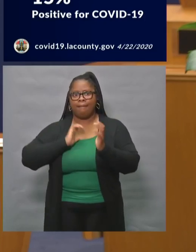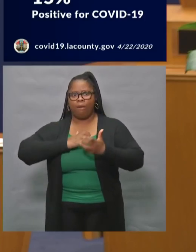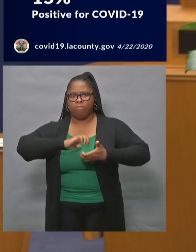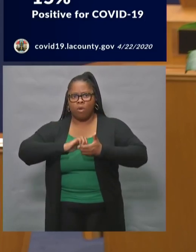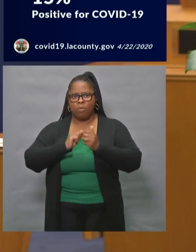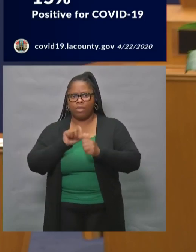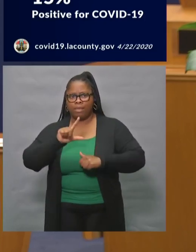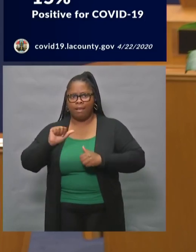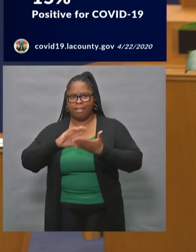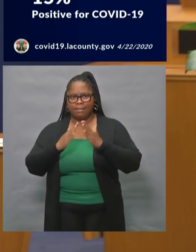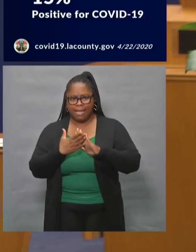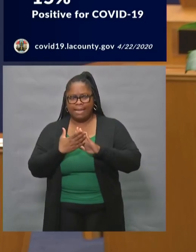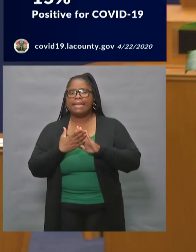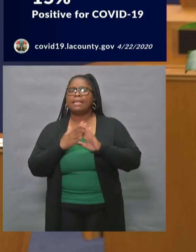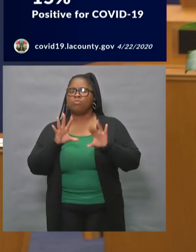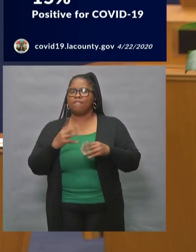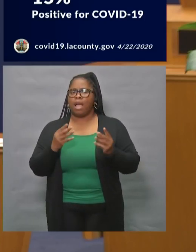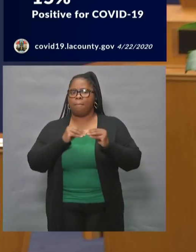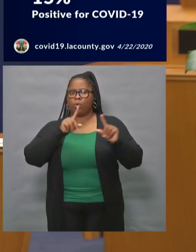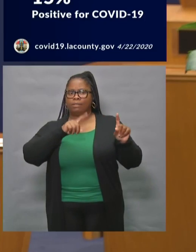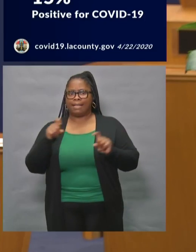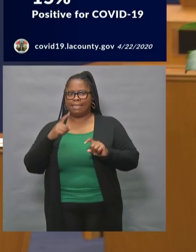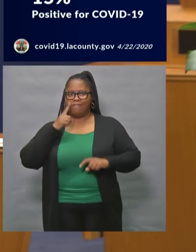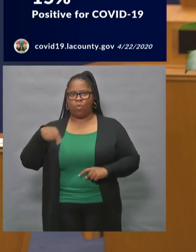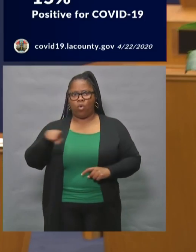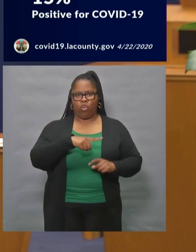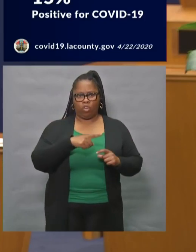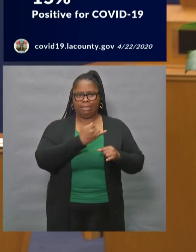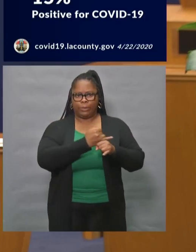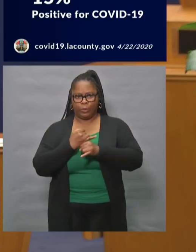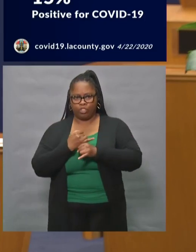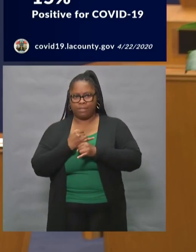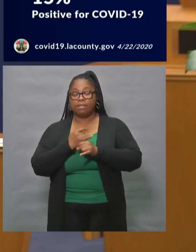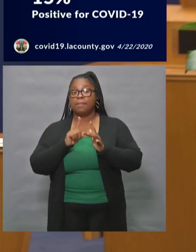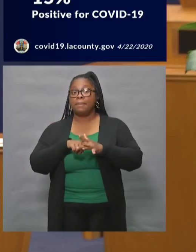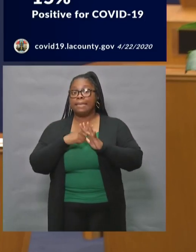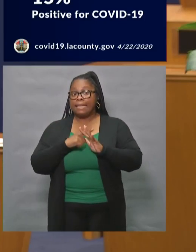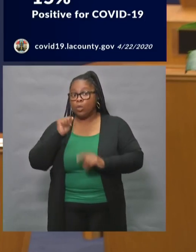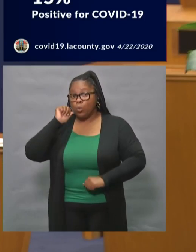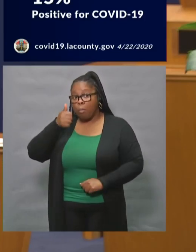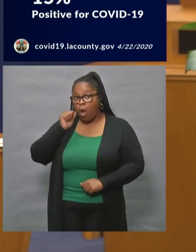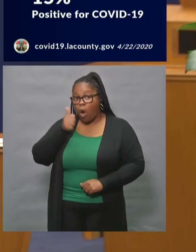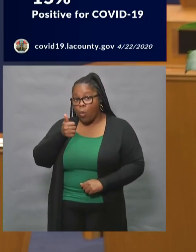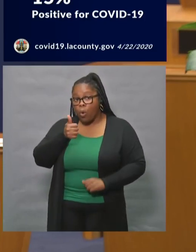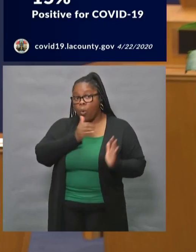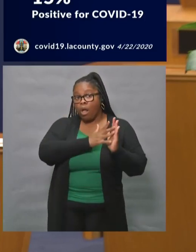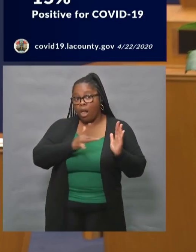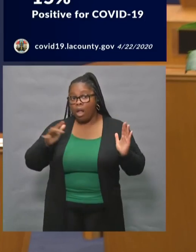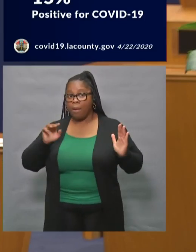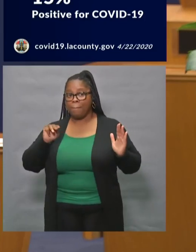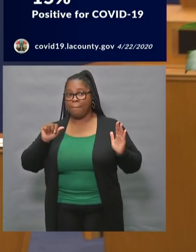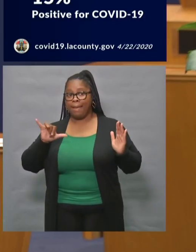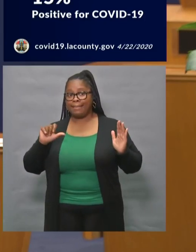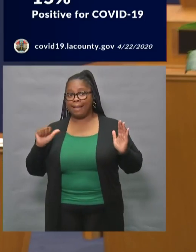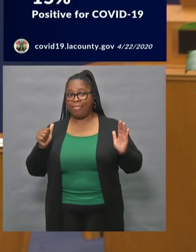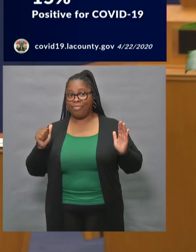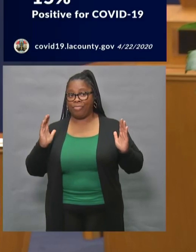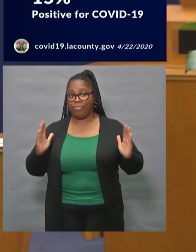help make sure that there's testing capacity available. Starting tomorrow through May 10th, we also have